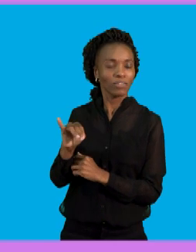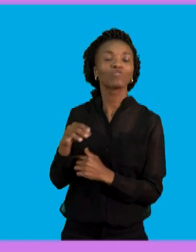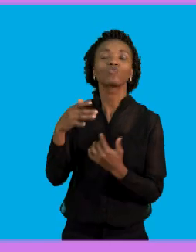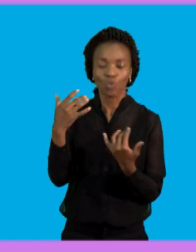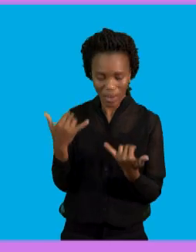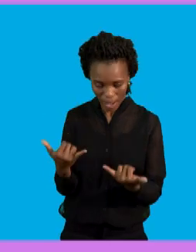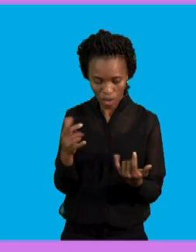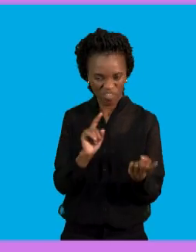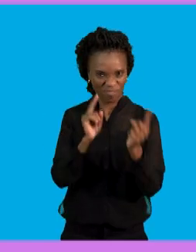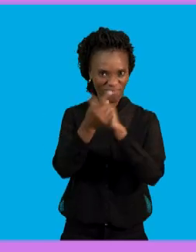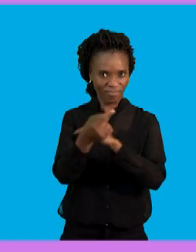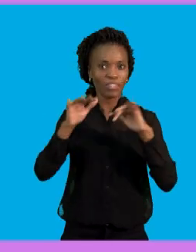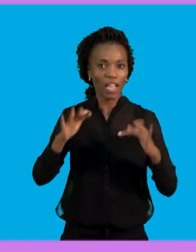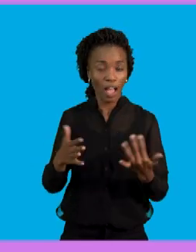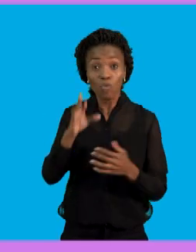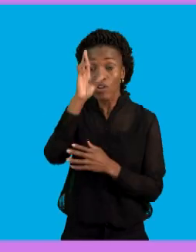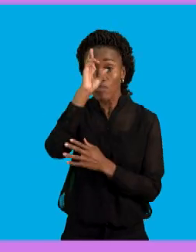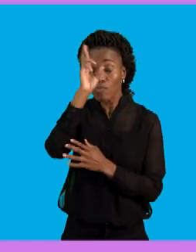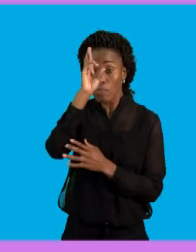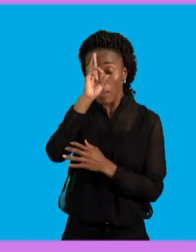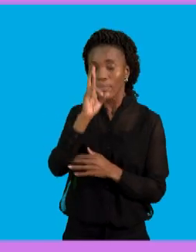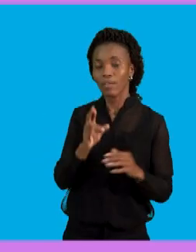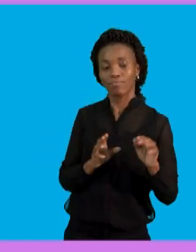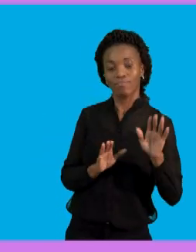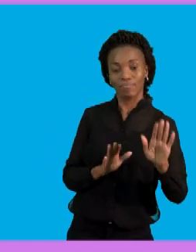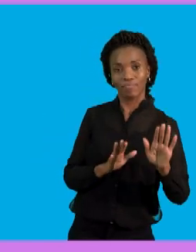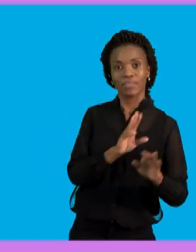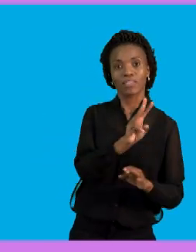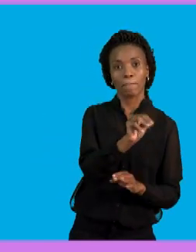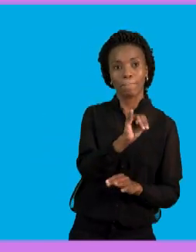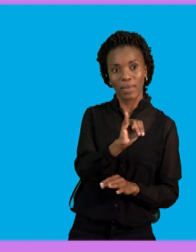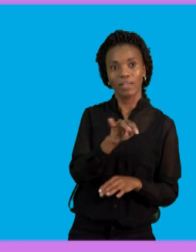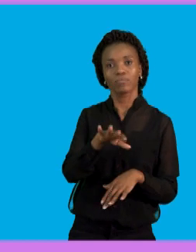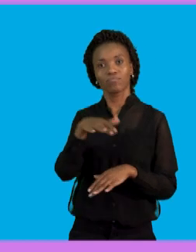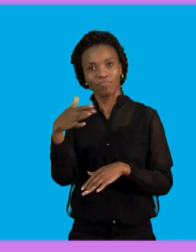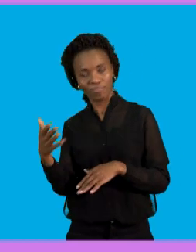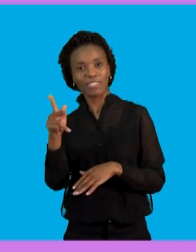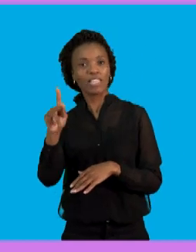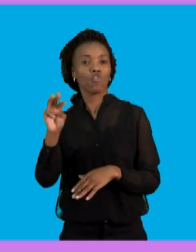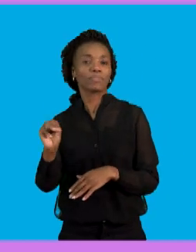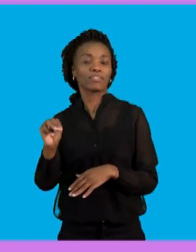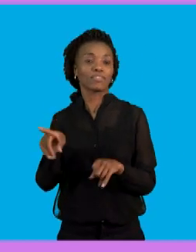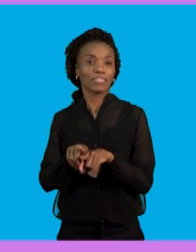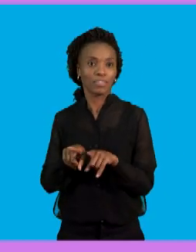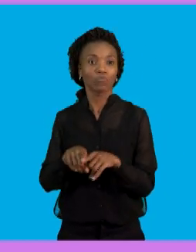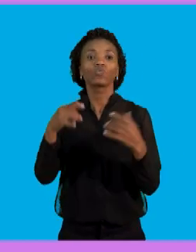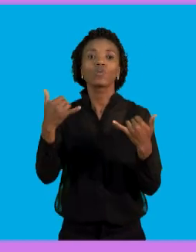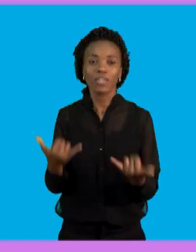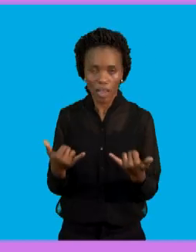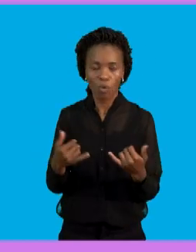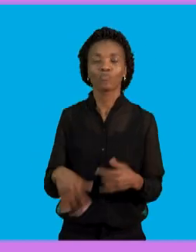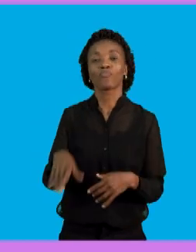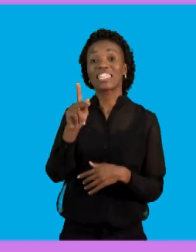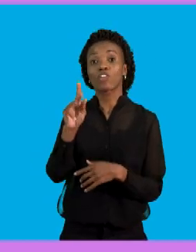place the units accordingly. Remember, the miles will be on one side and the kilometers will be on the same